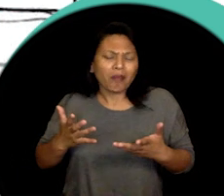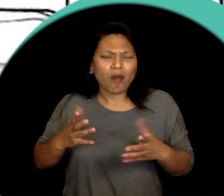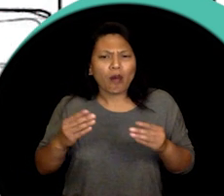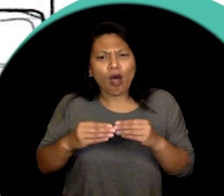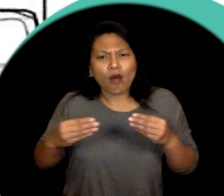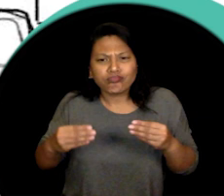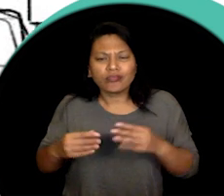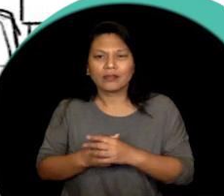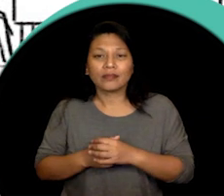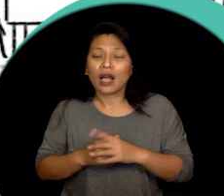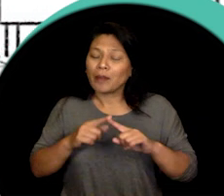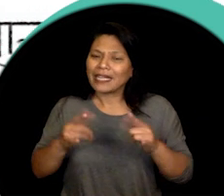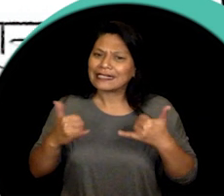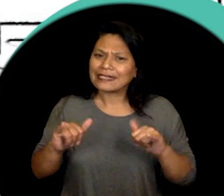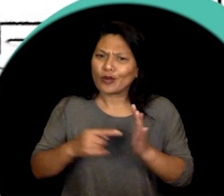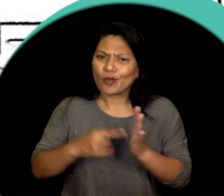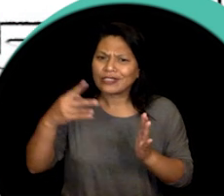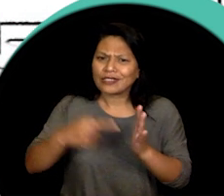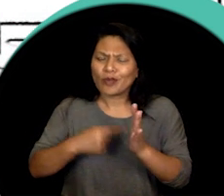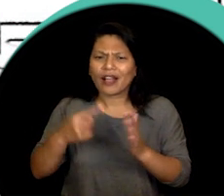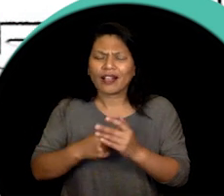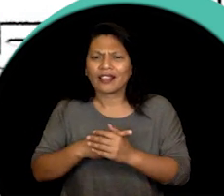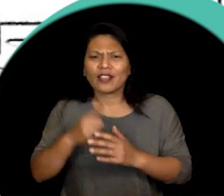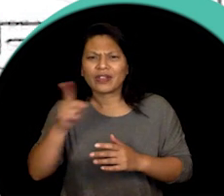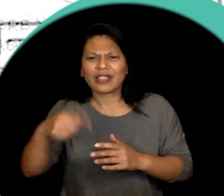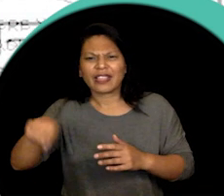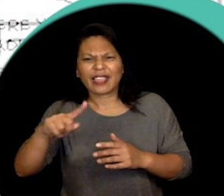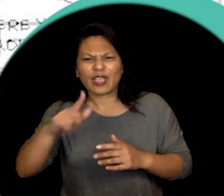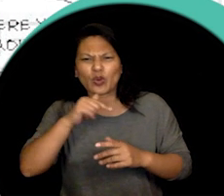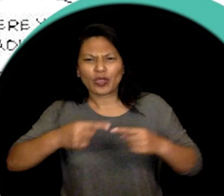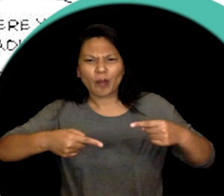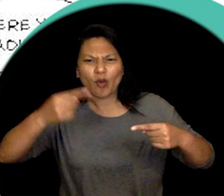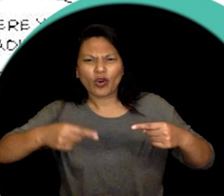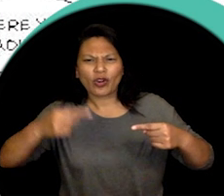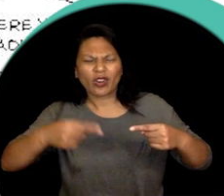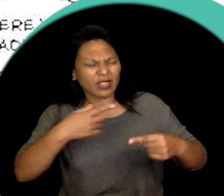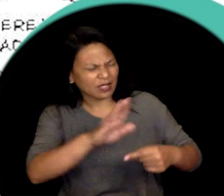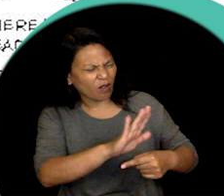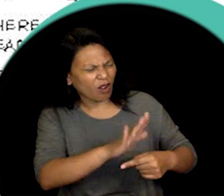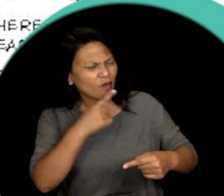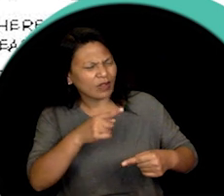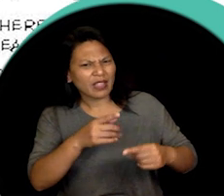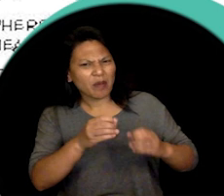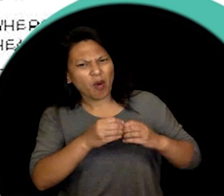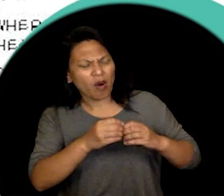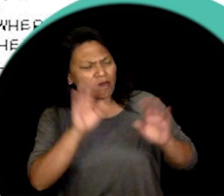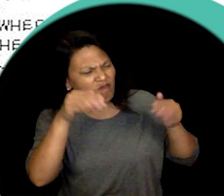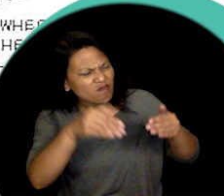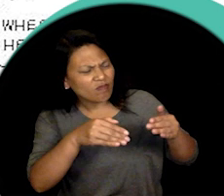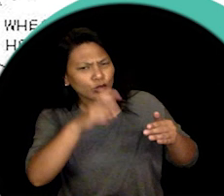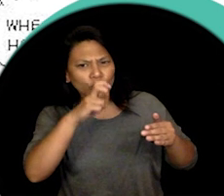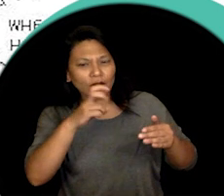then, on occasion, we'd get hassled. You know, you get a van full of Native guys pull into a border